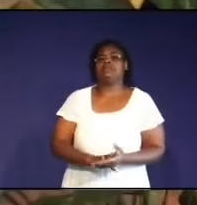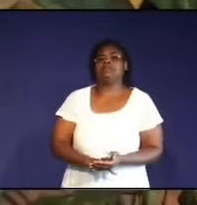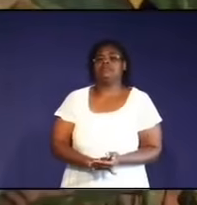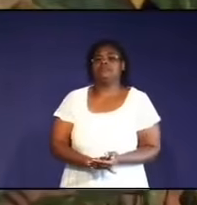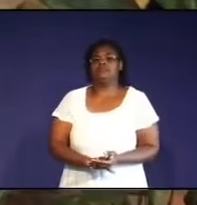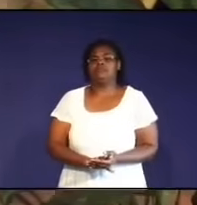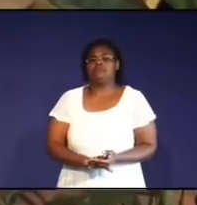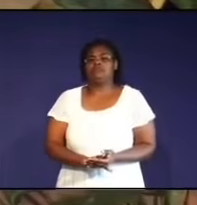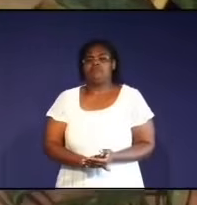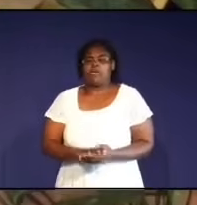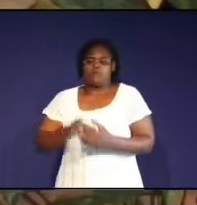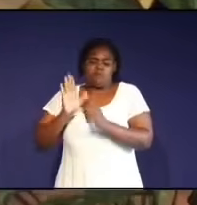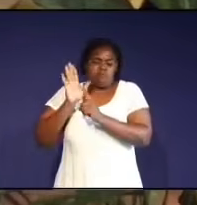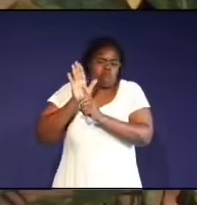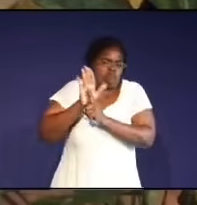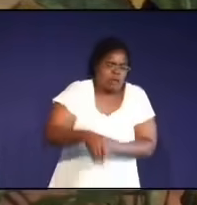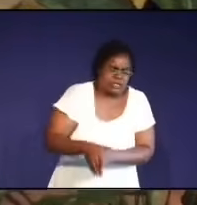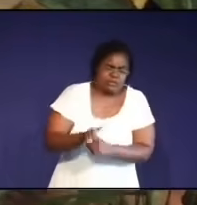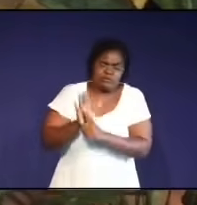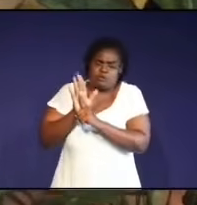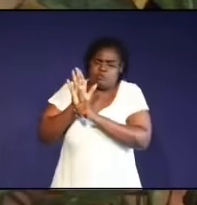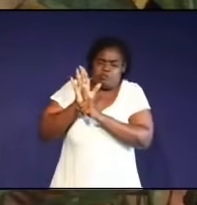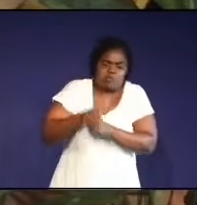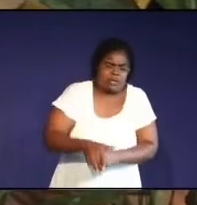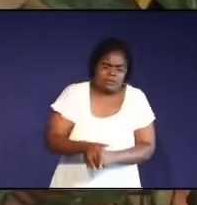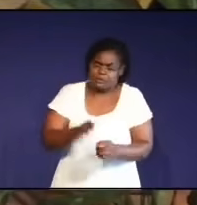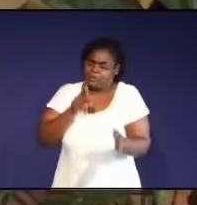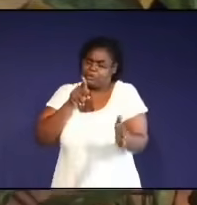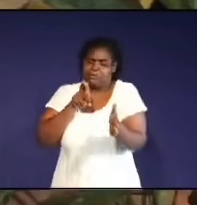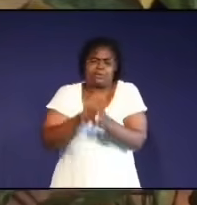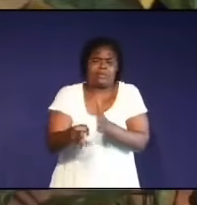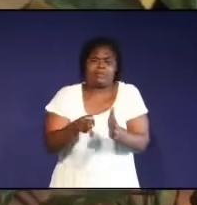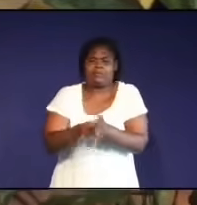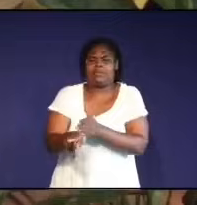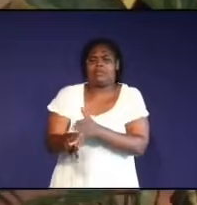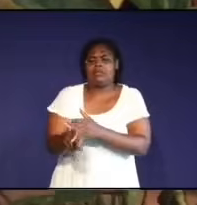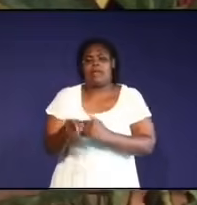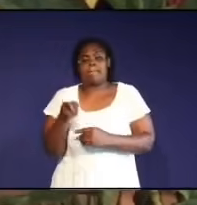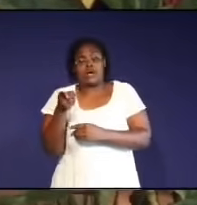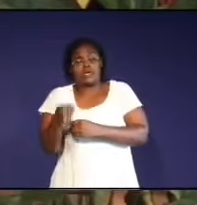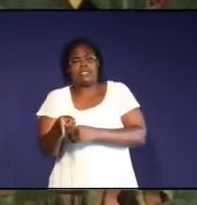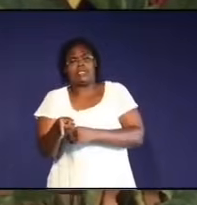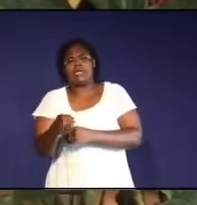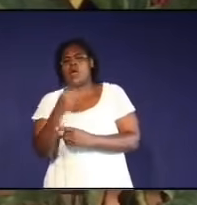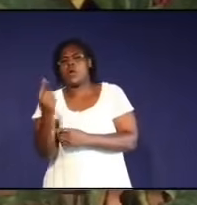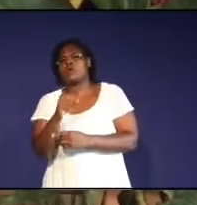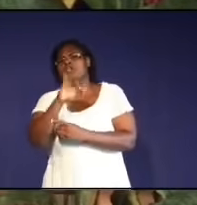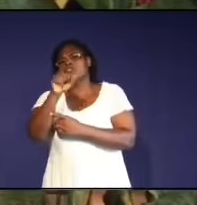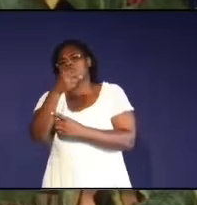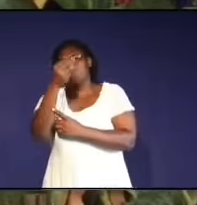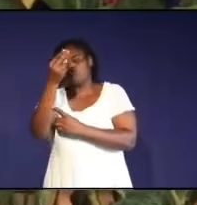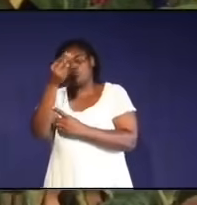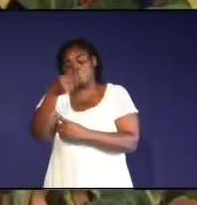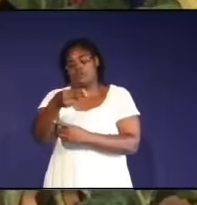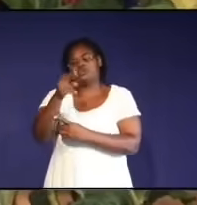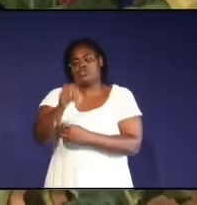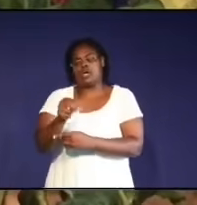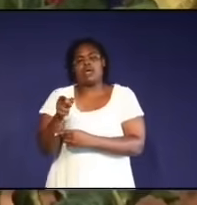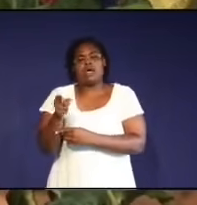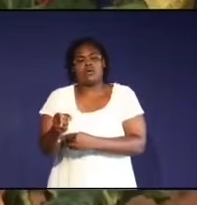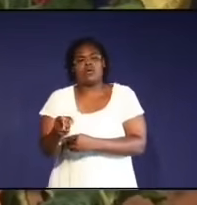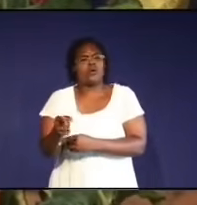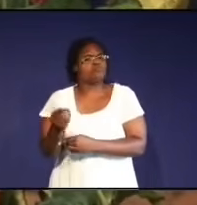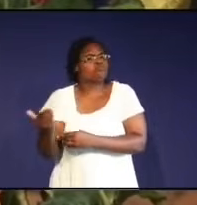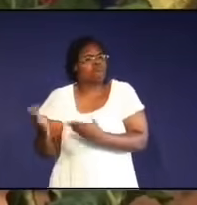have been persecuted. All the others. But he's standing, and he knows that he